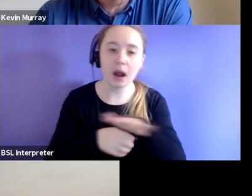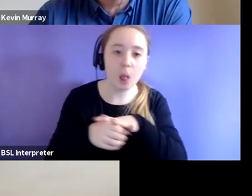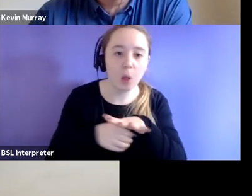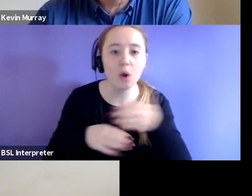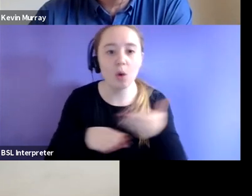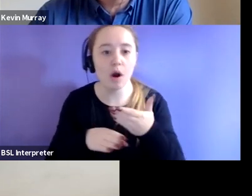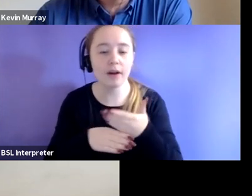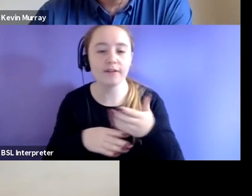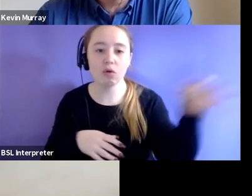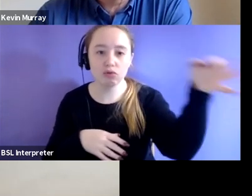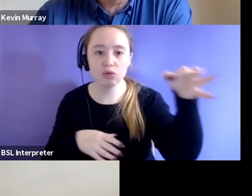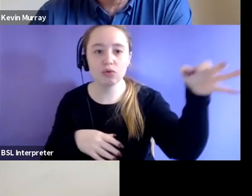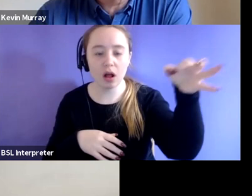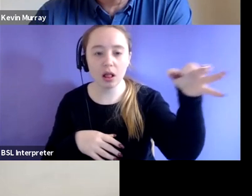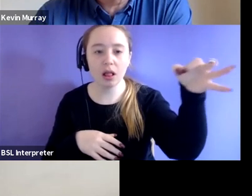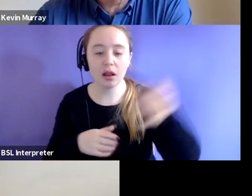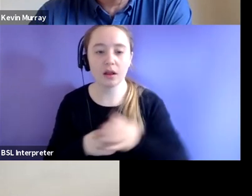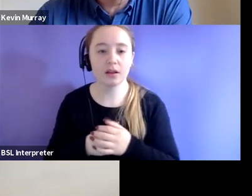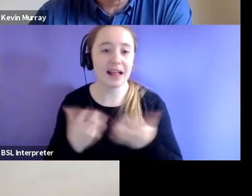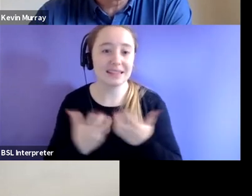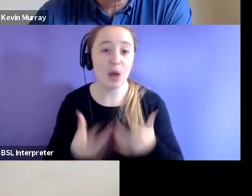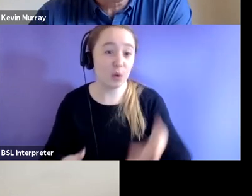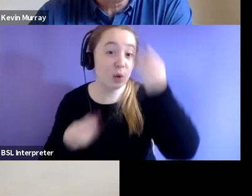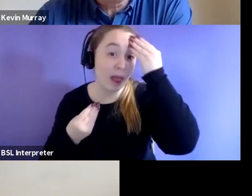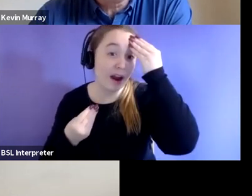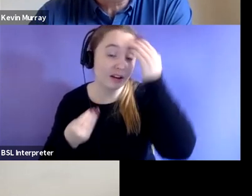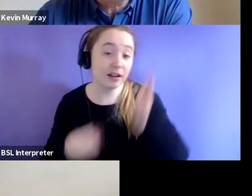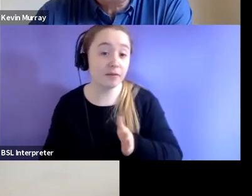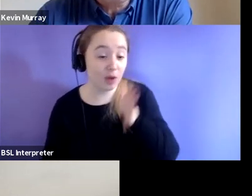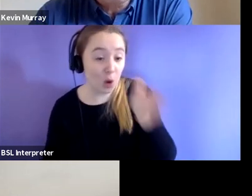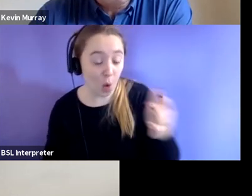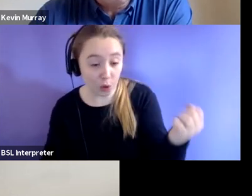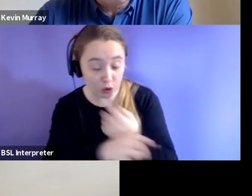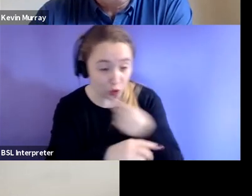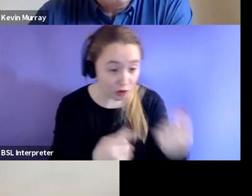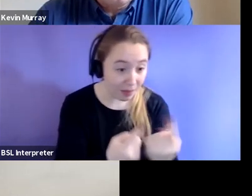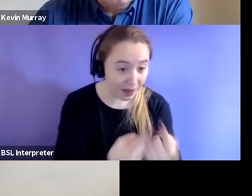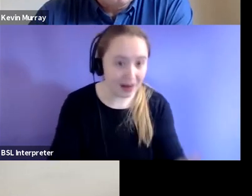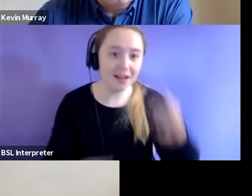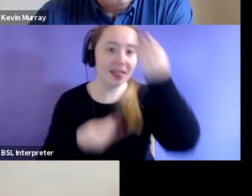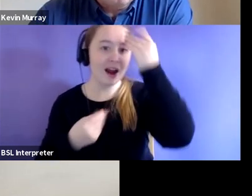we've on so many occasions only learn by going in and doing and being brave